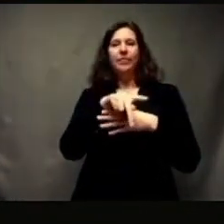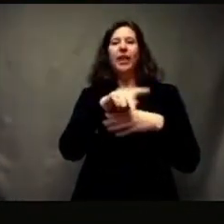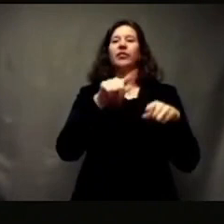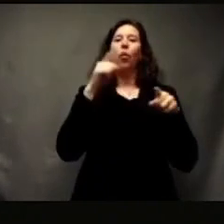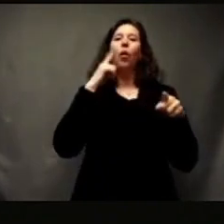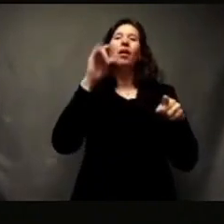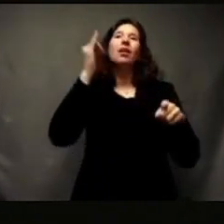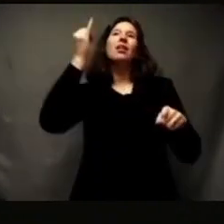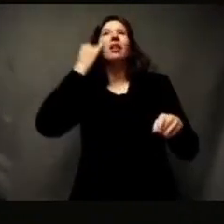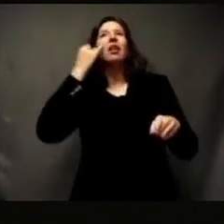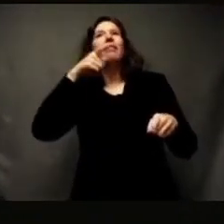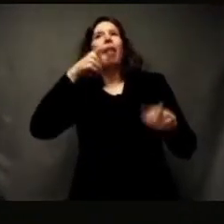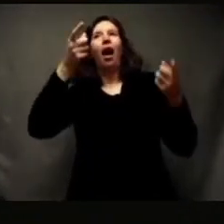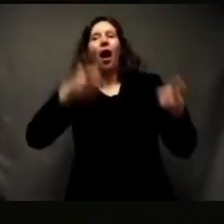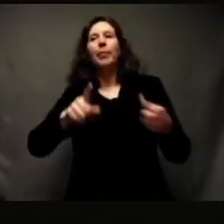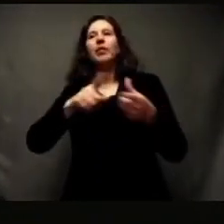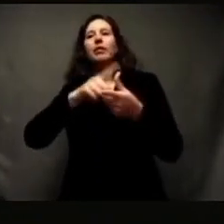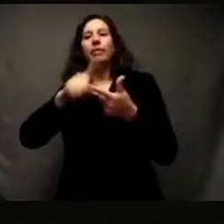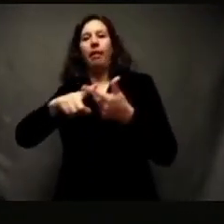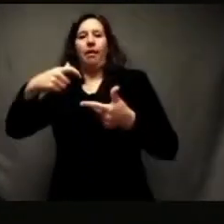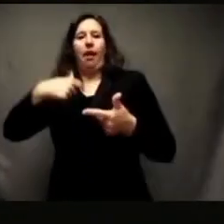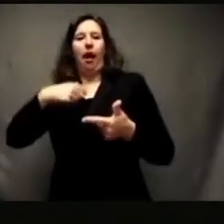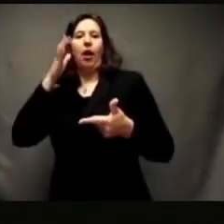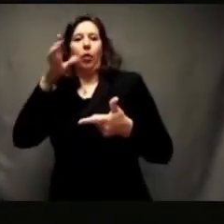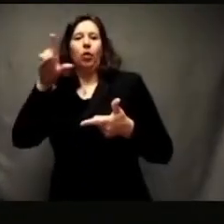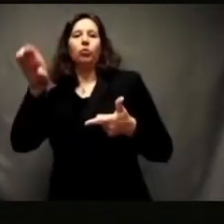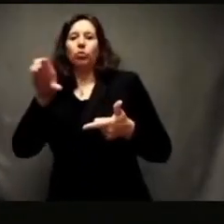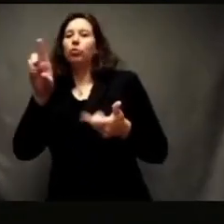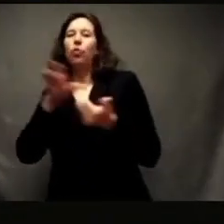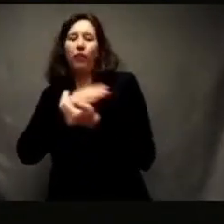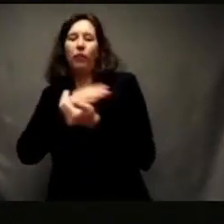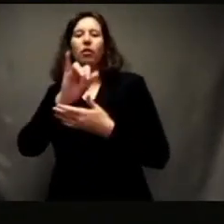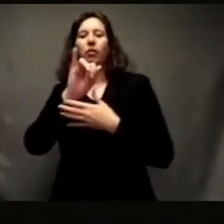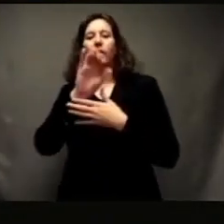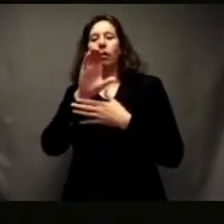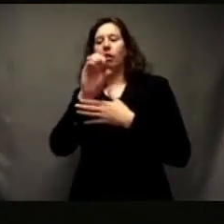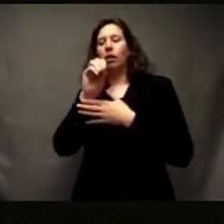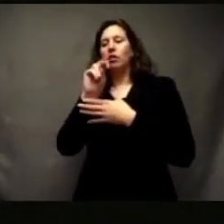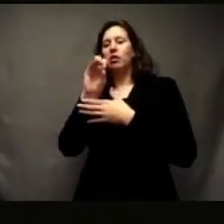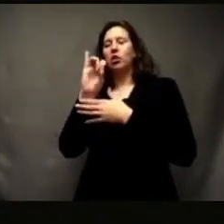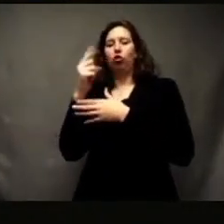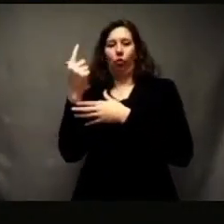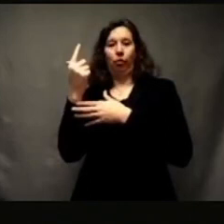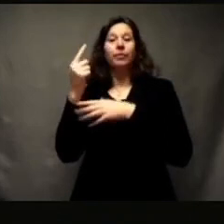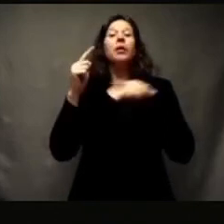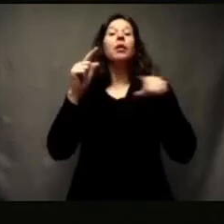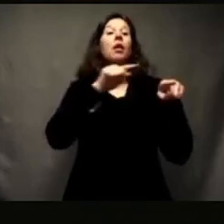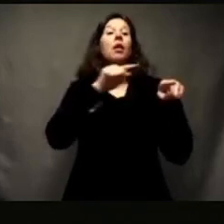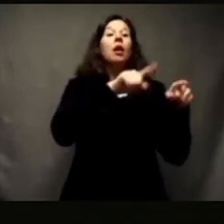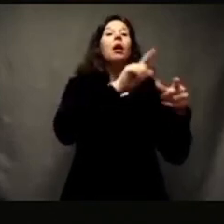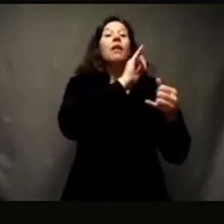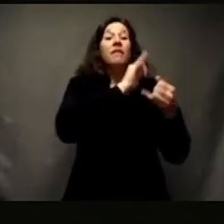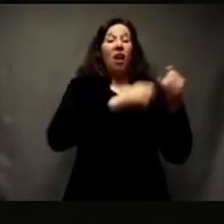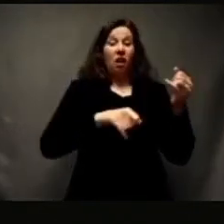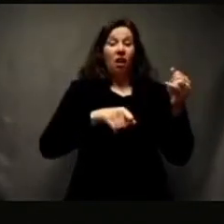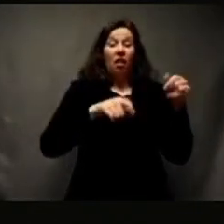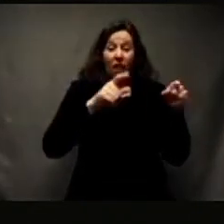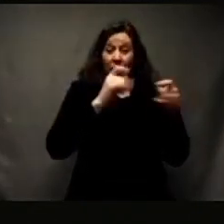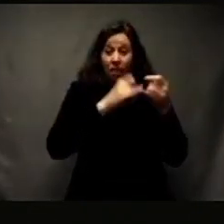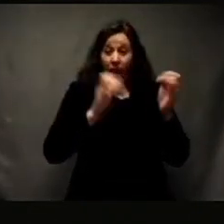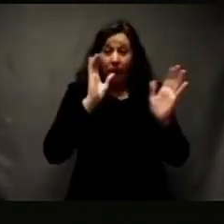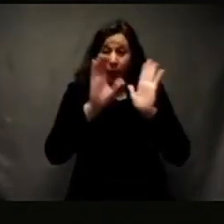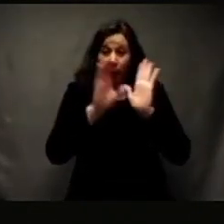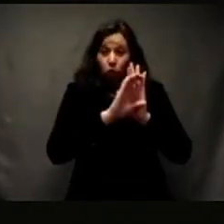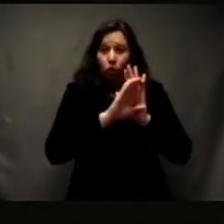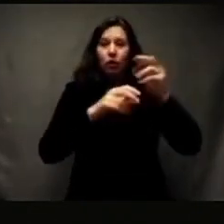and character interactions, utilizing the different pages that Scratch Junior offers. And then finally, that last picture I have,